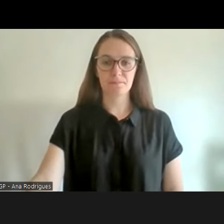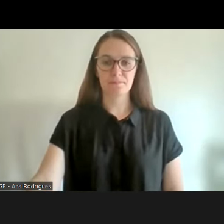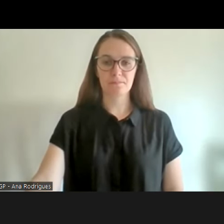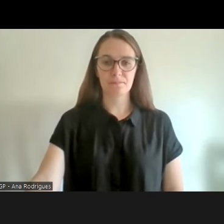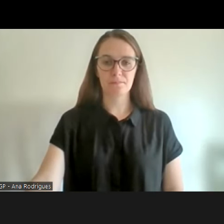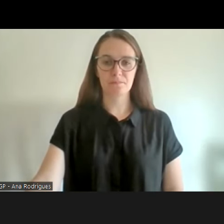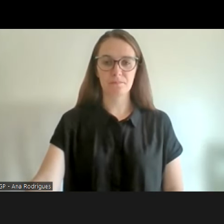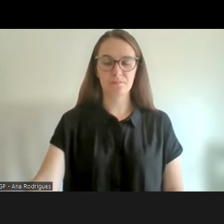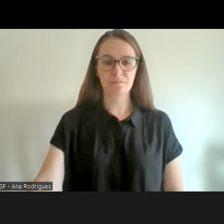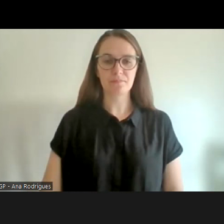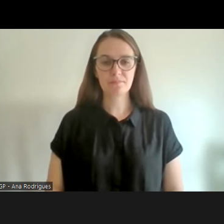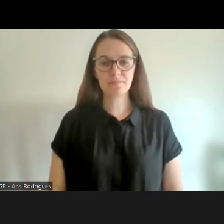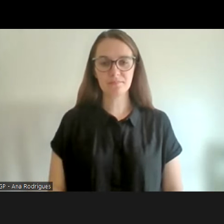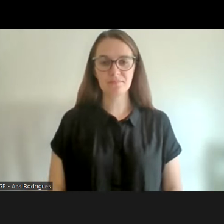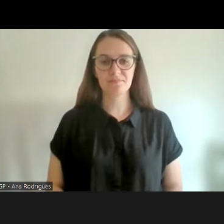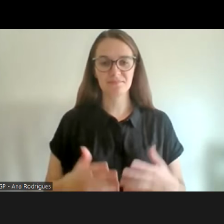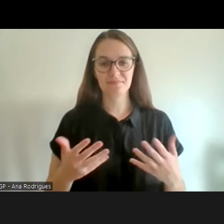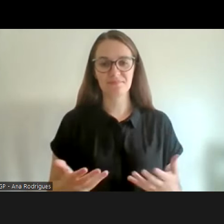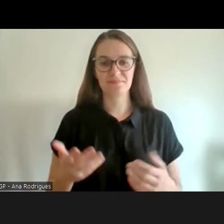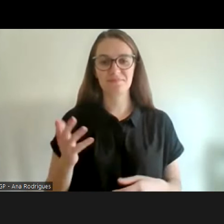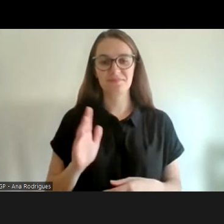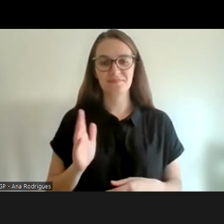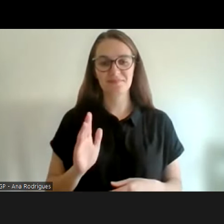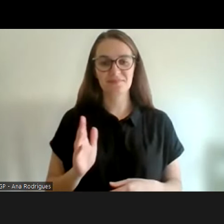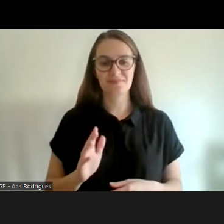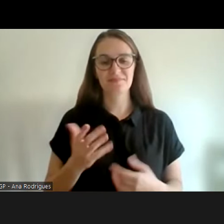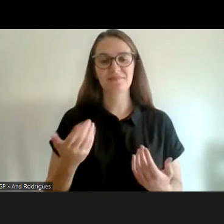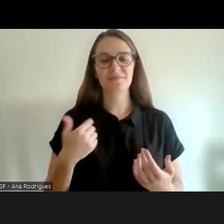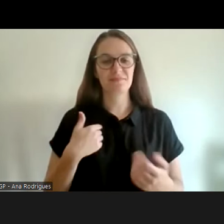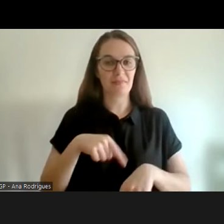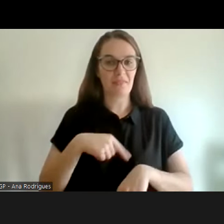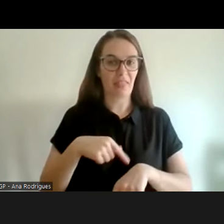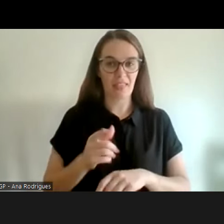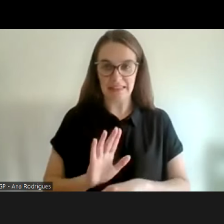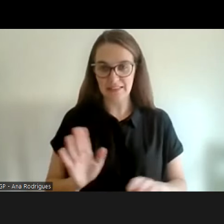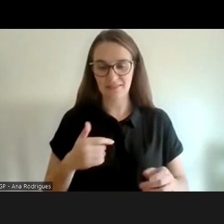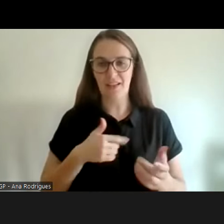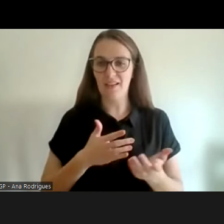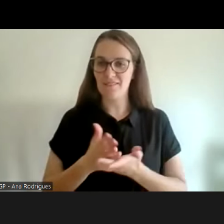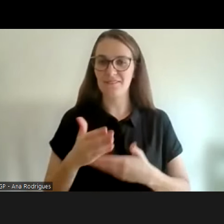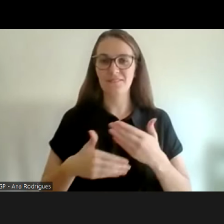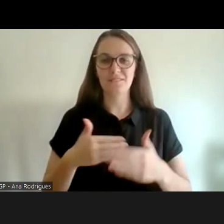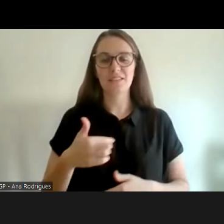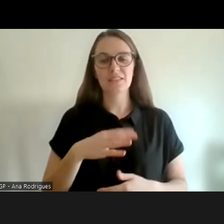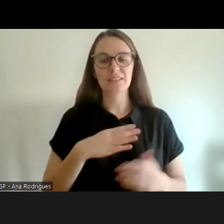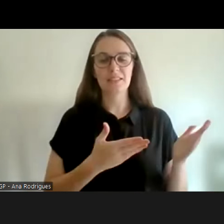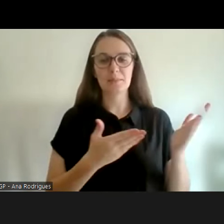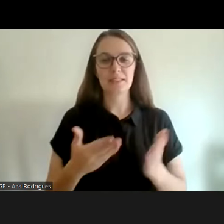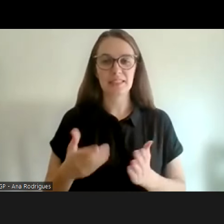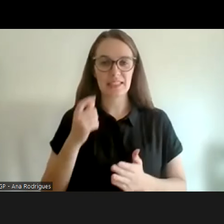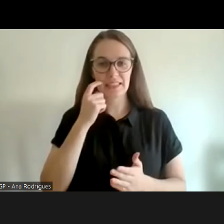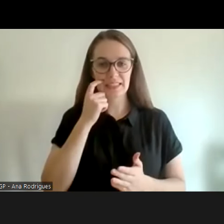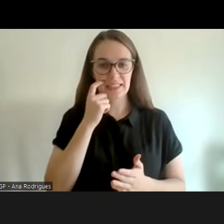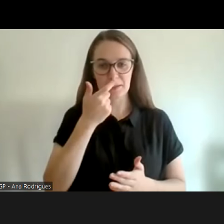Then, with further ado, I would like to introduce our first speaker today, Maria Pral.